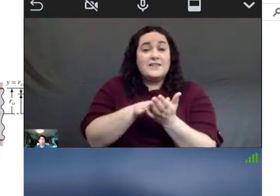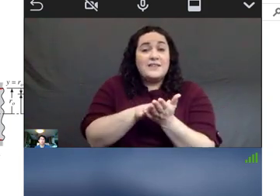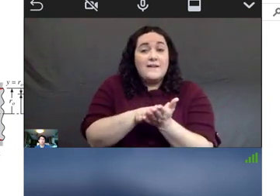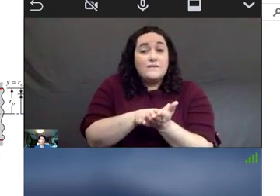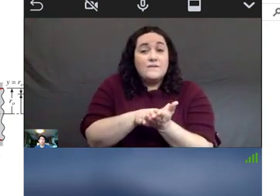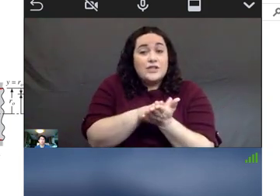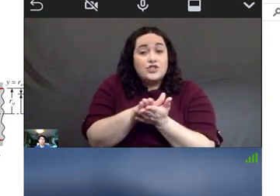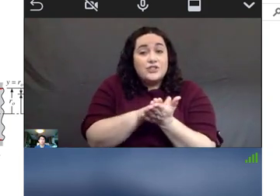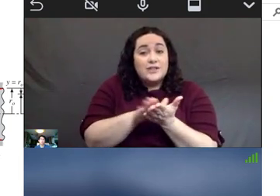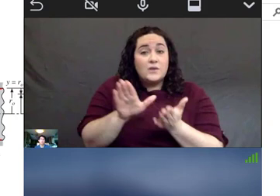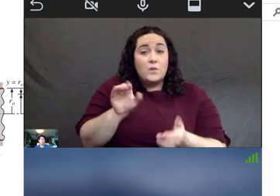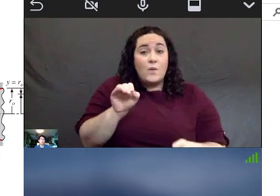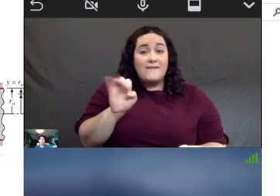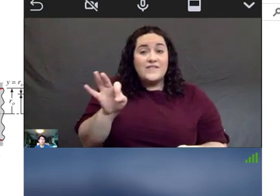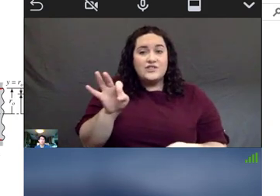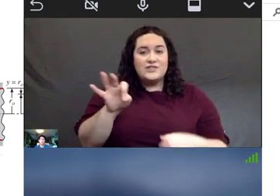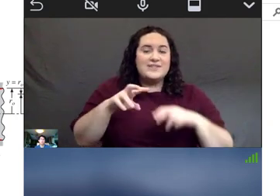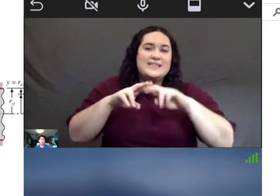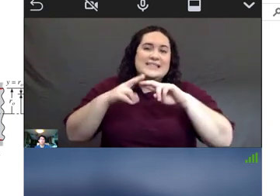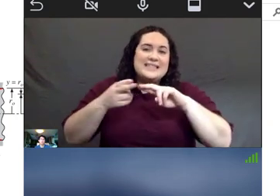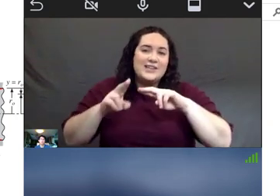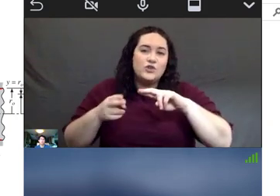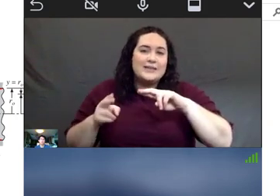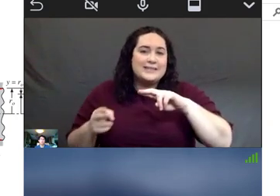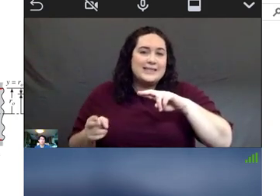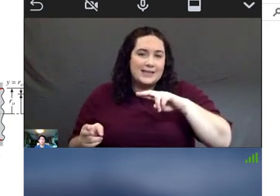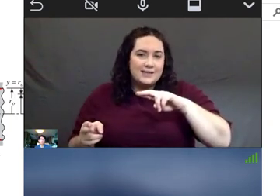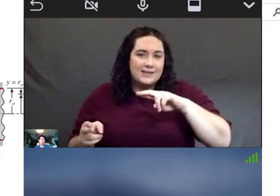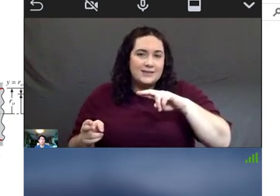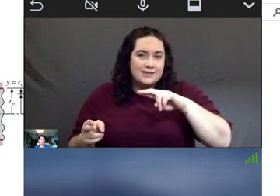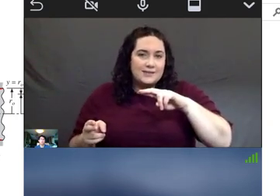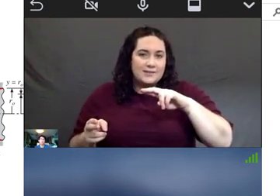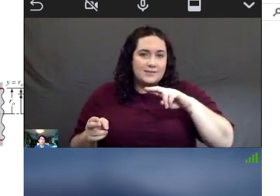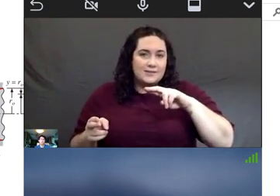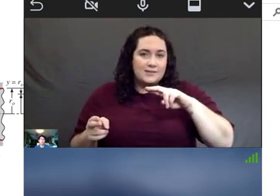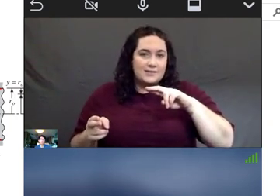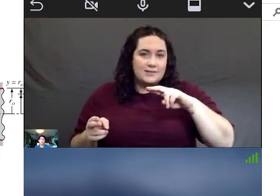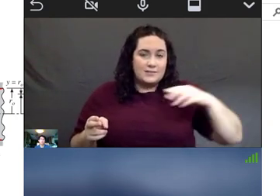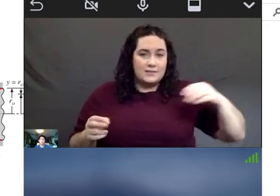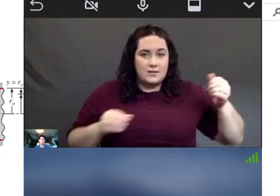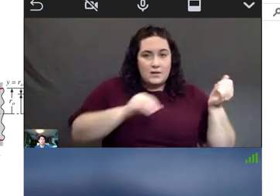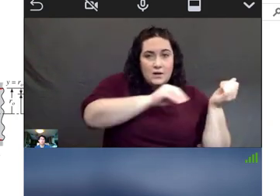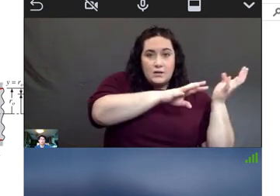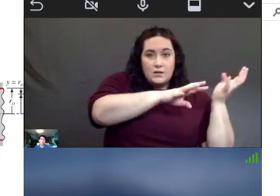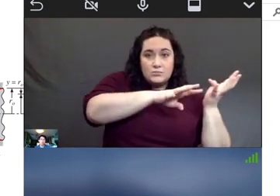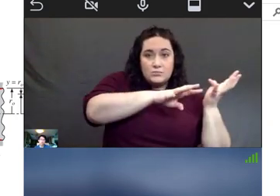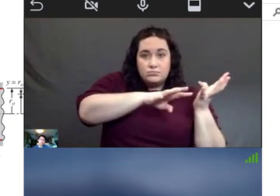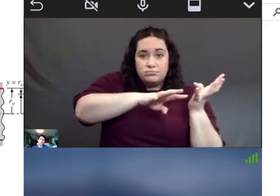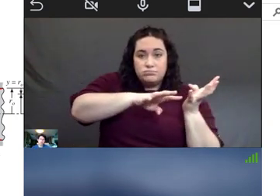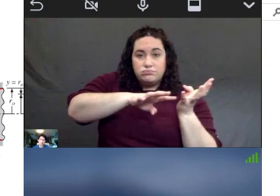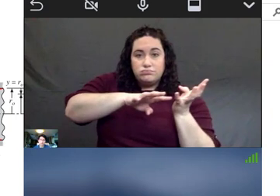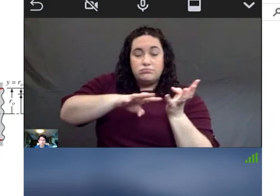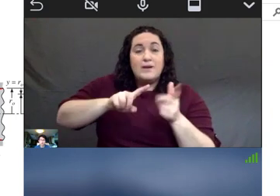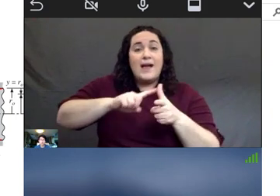position. And then eventually when you get to the entrance length, it remains constant for the rest of the pipe.